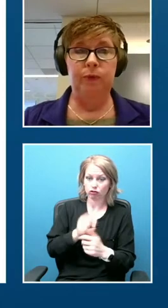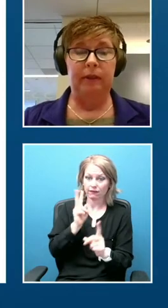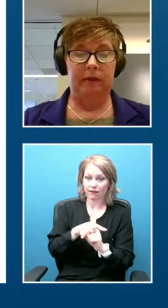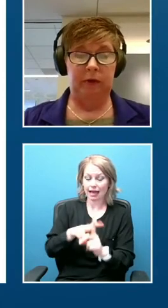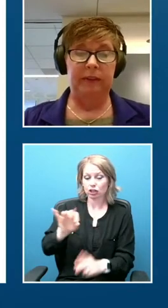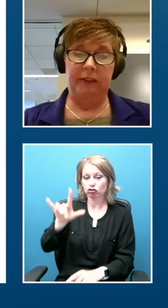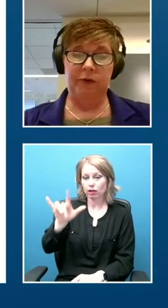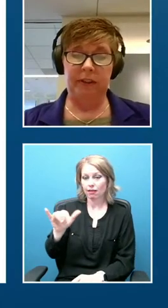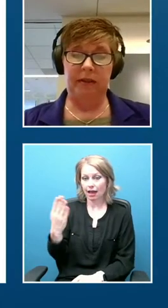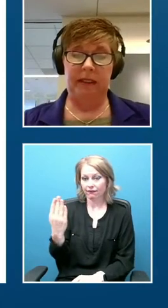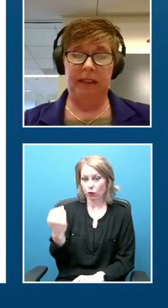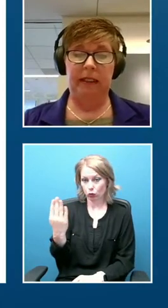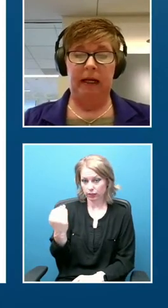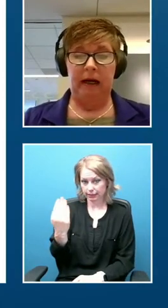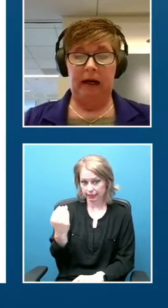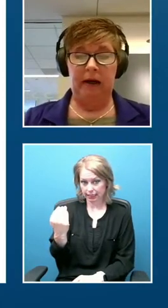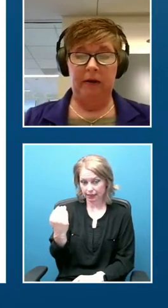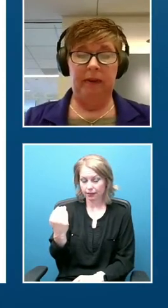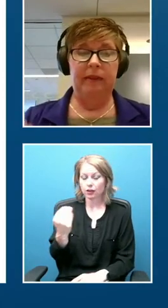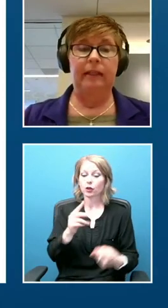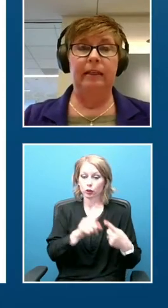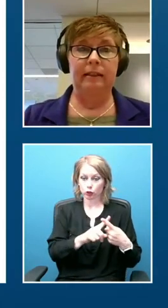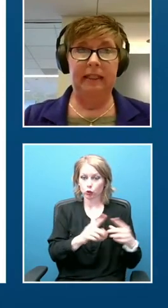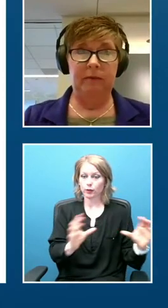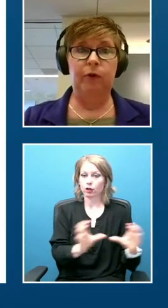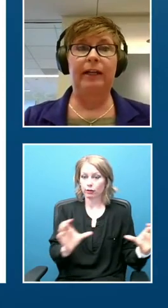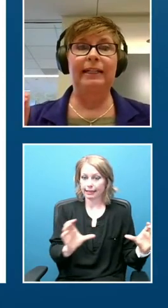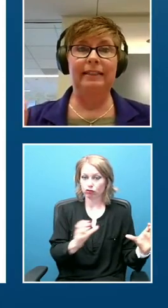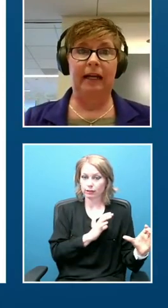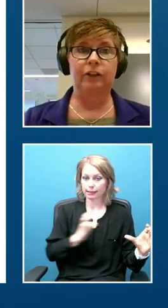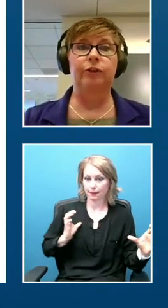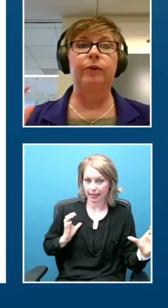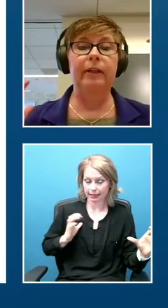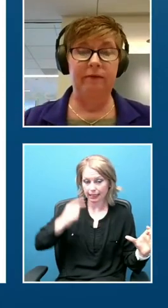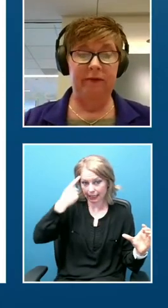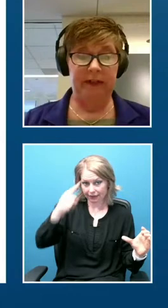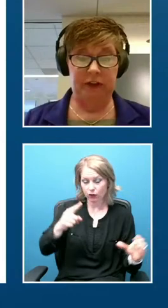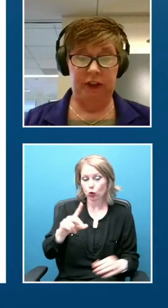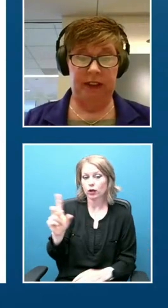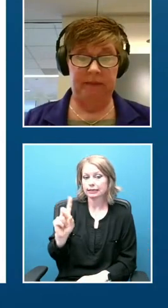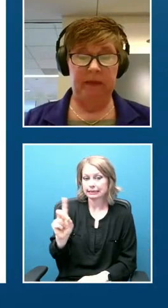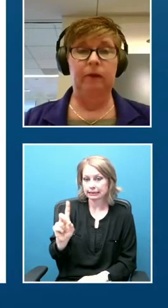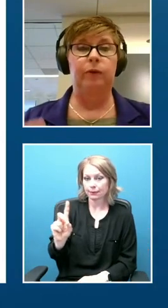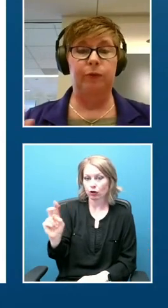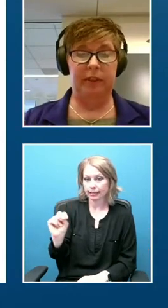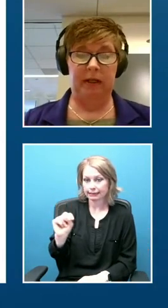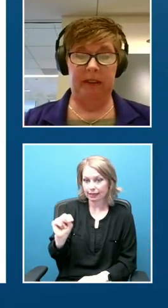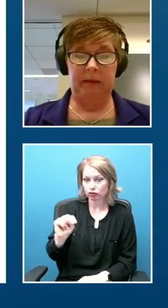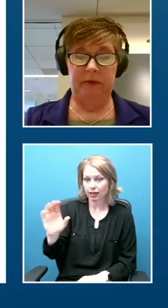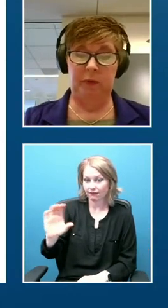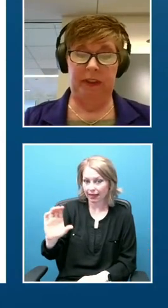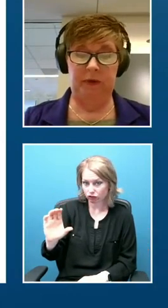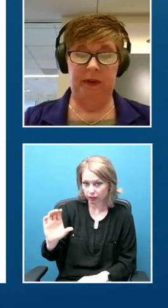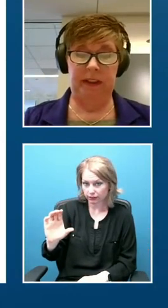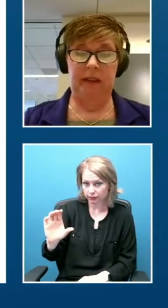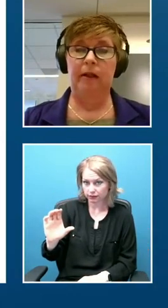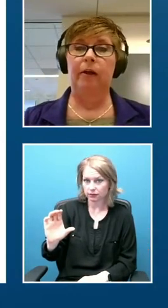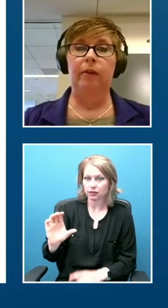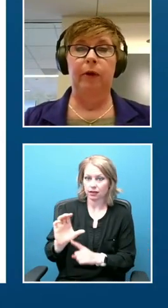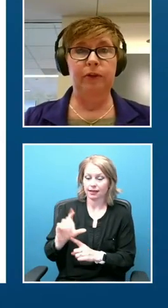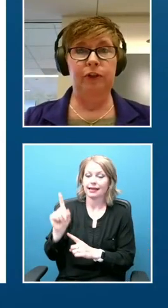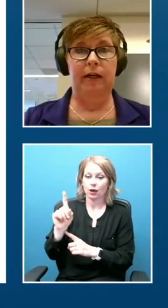to the Credentials Committee of the Democratic National Convention, which was coming up in